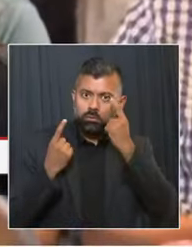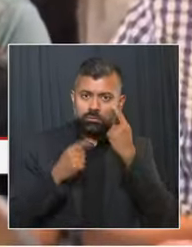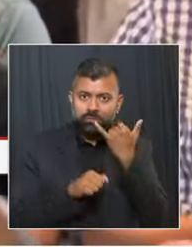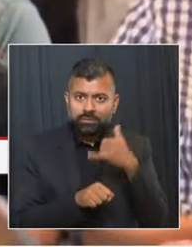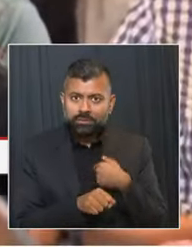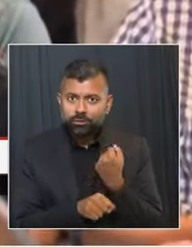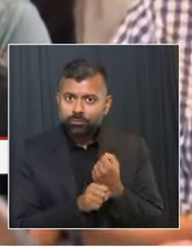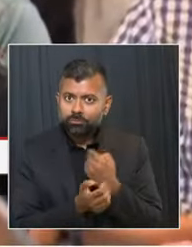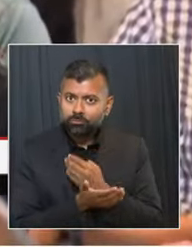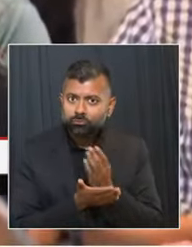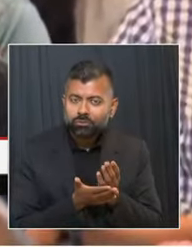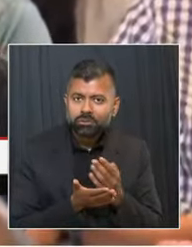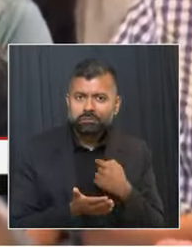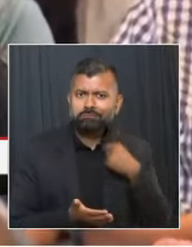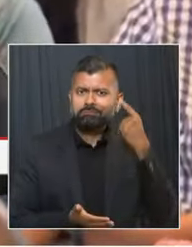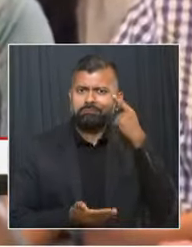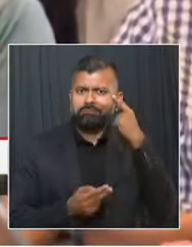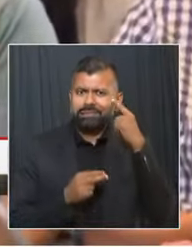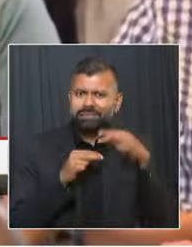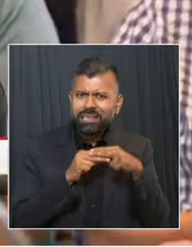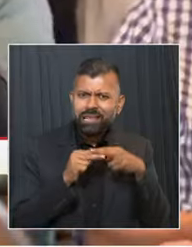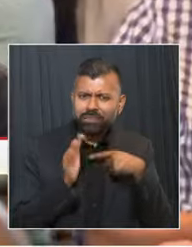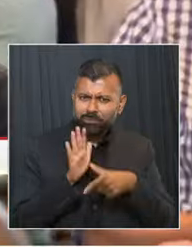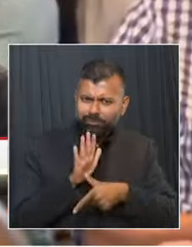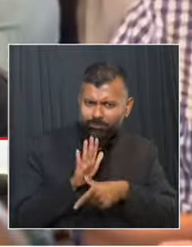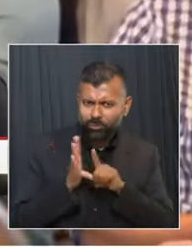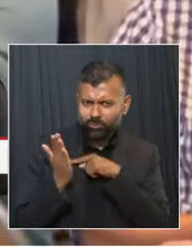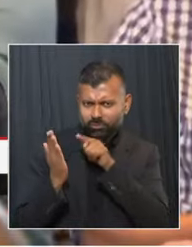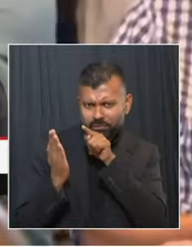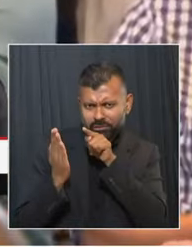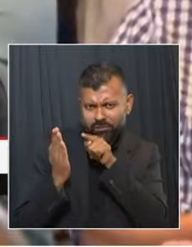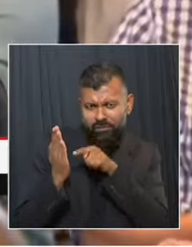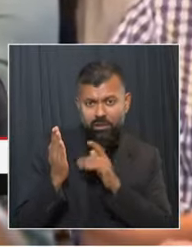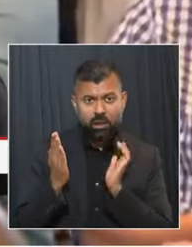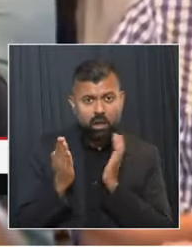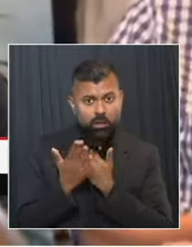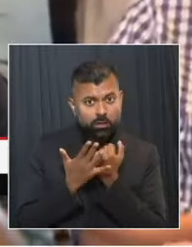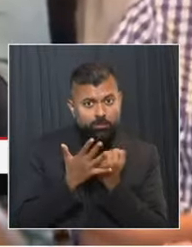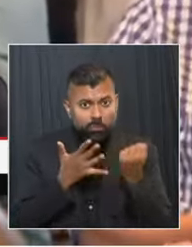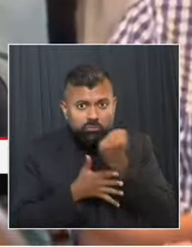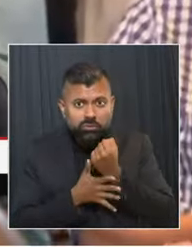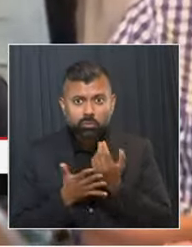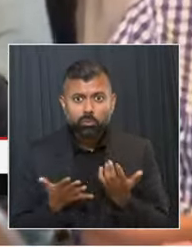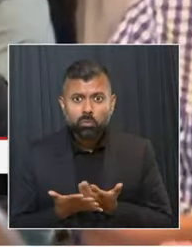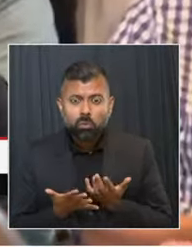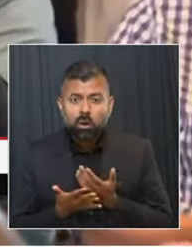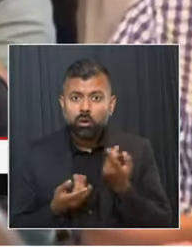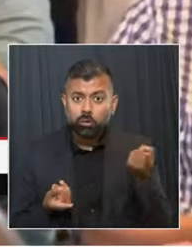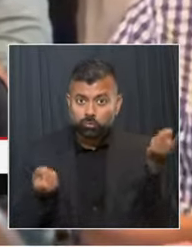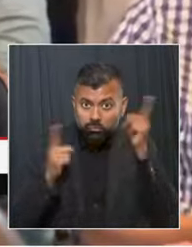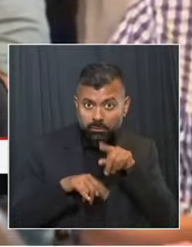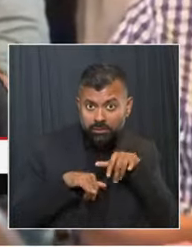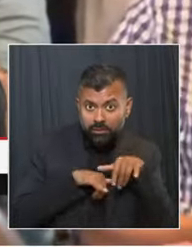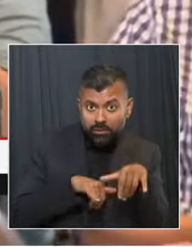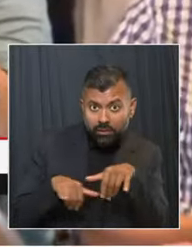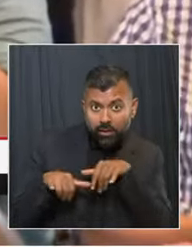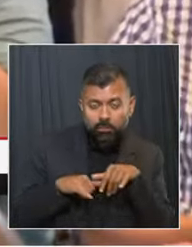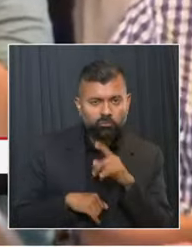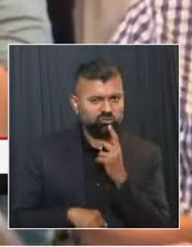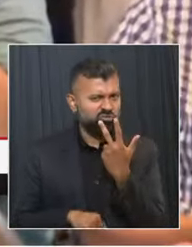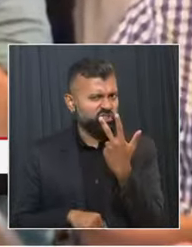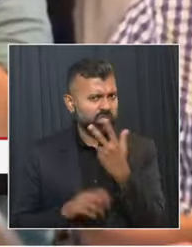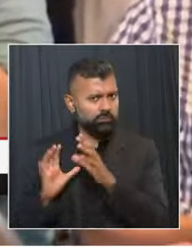to identify some shared priorities, I kind of think of things in 3 buckets: public safety,